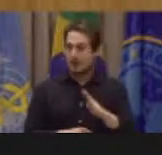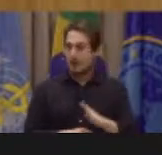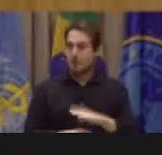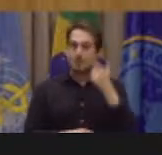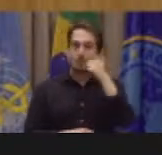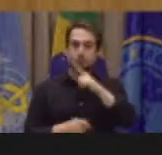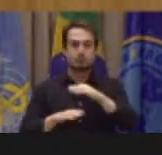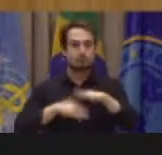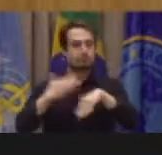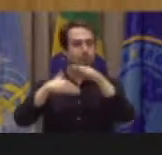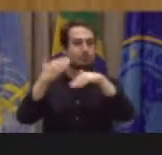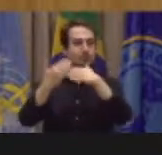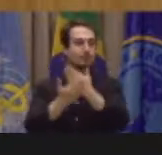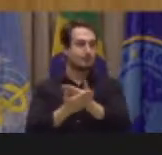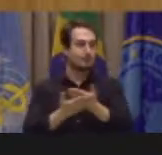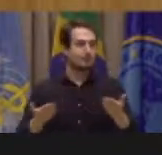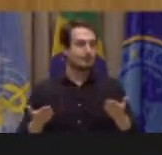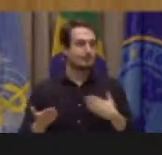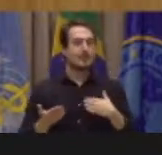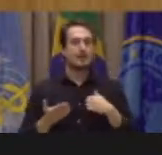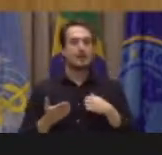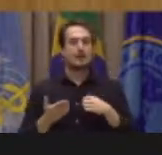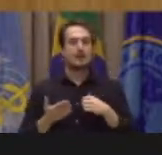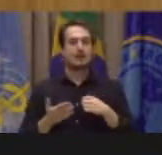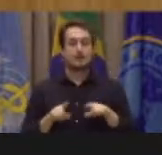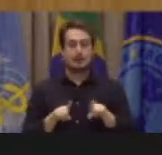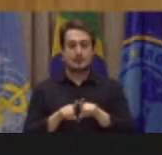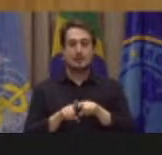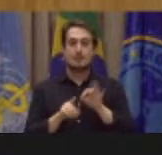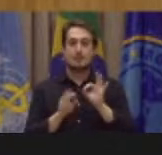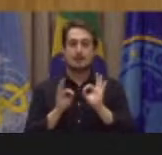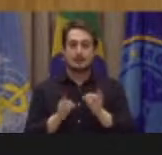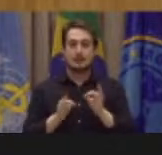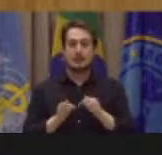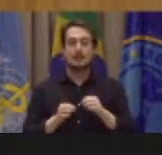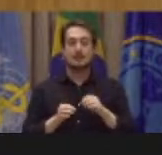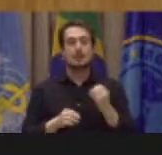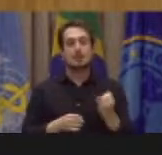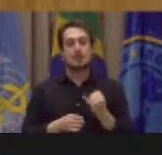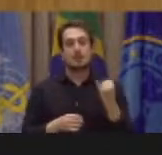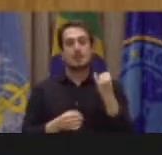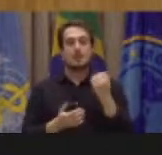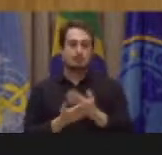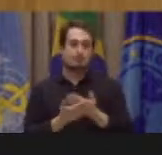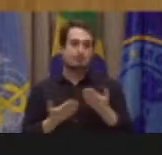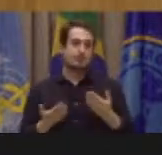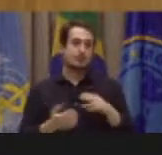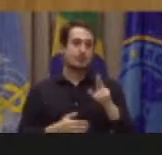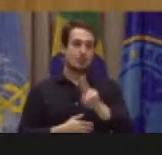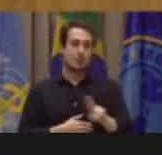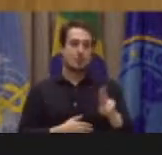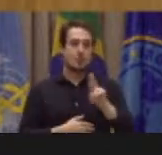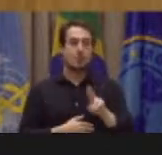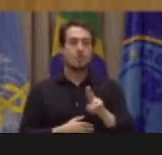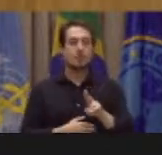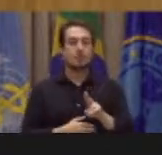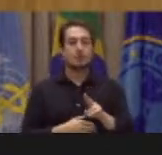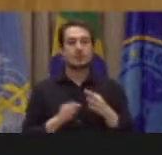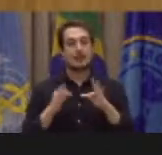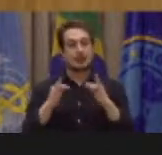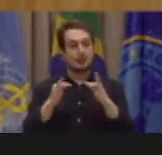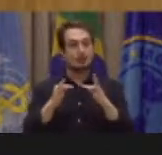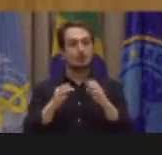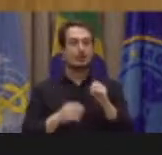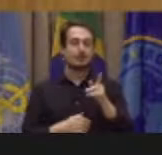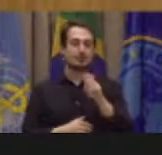the Brazilian hospital network could contribute to science and their important outcomes,